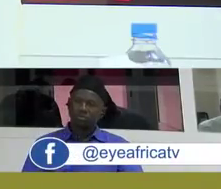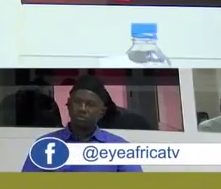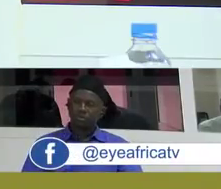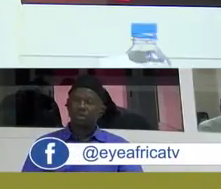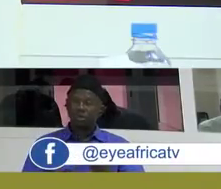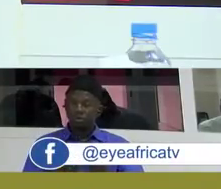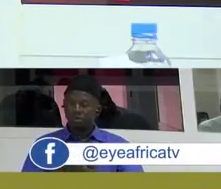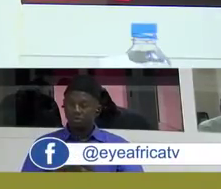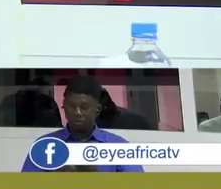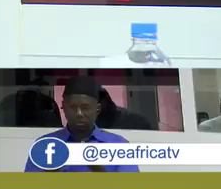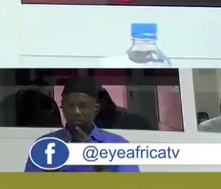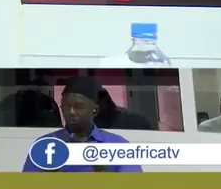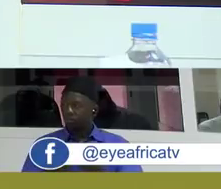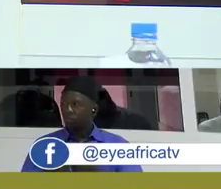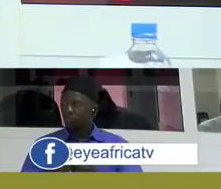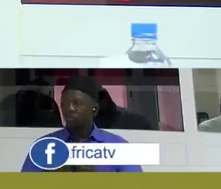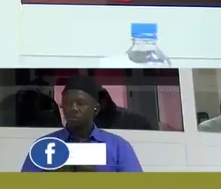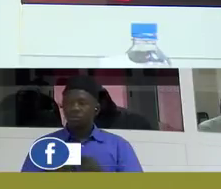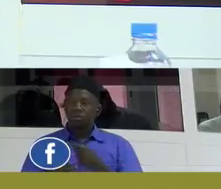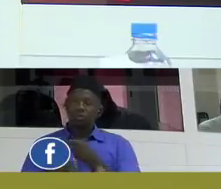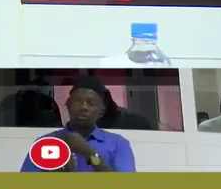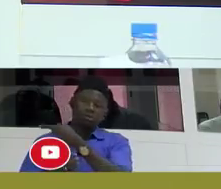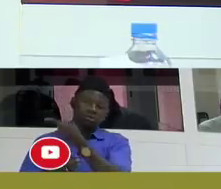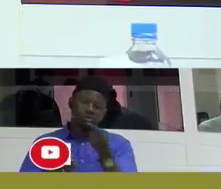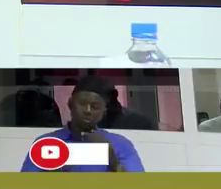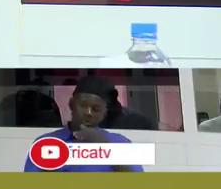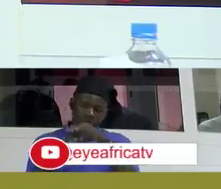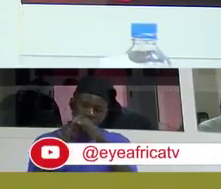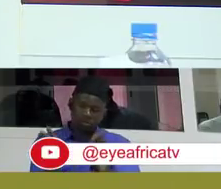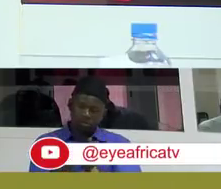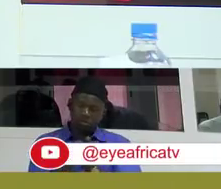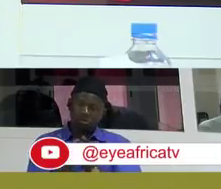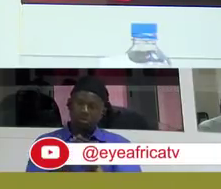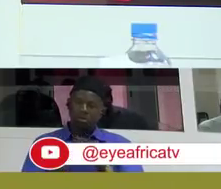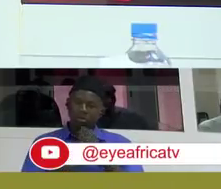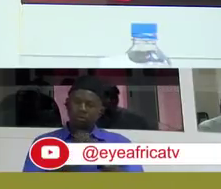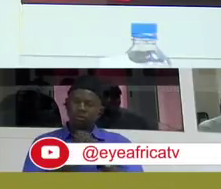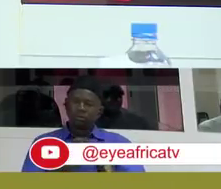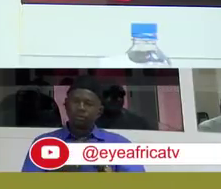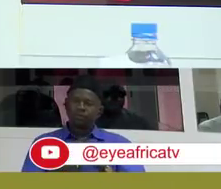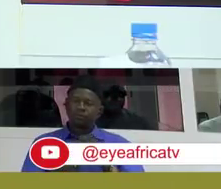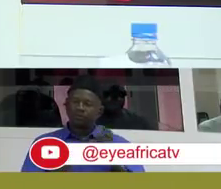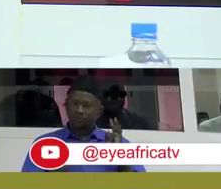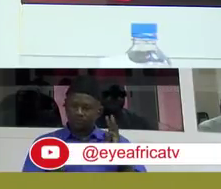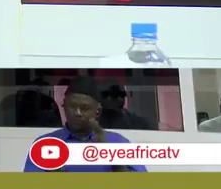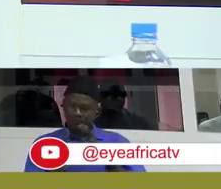Could you tell us those groups that made representation?